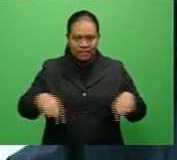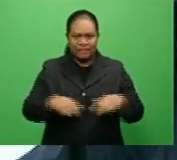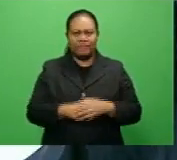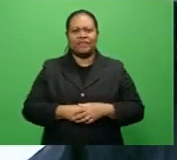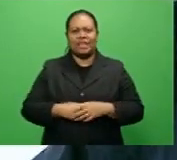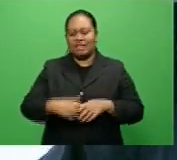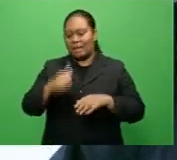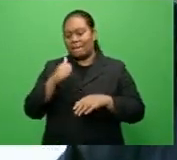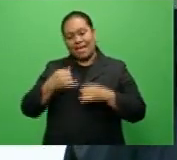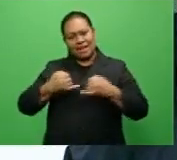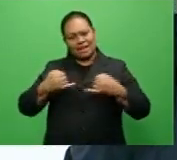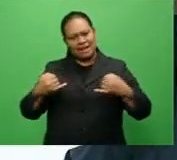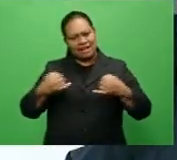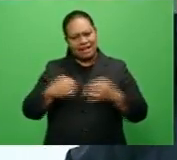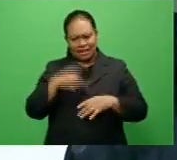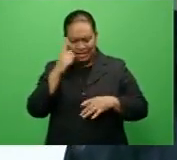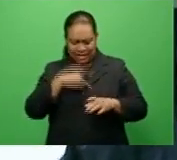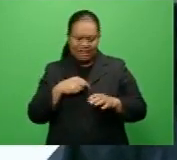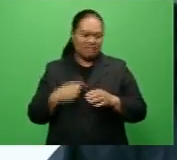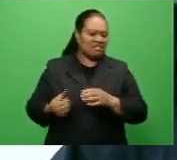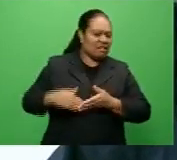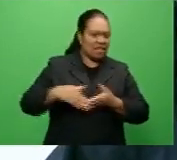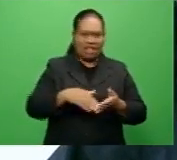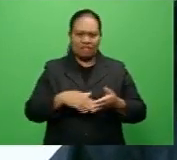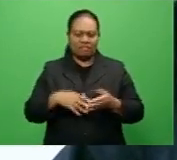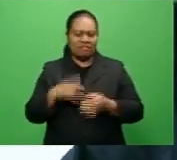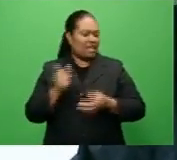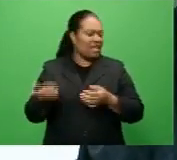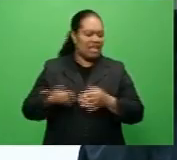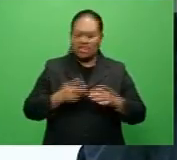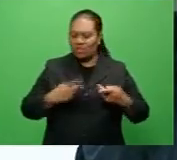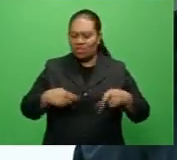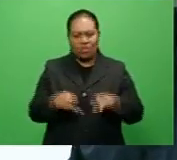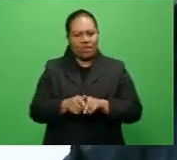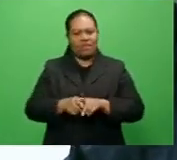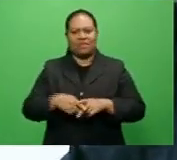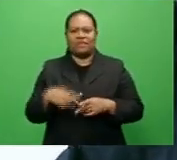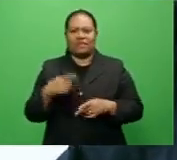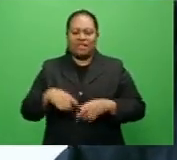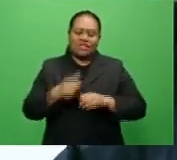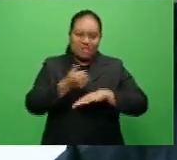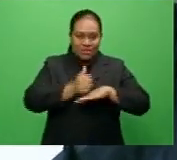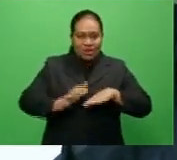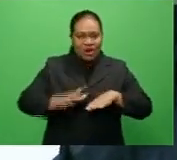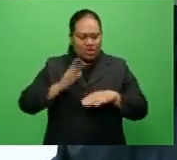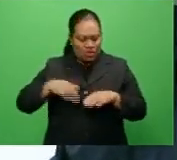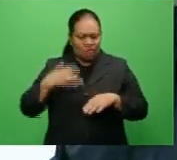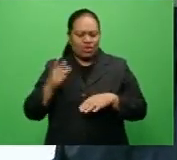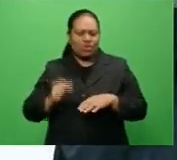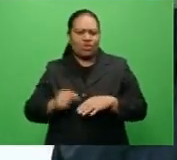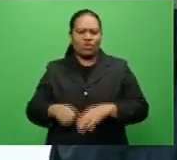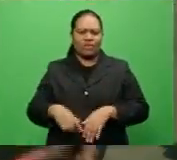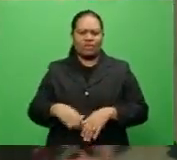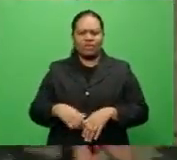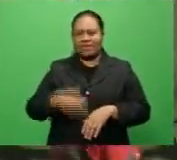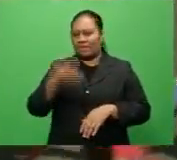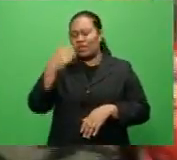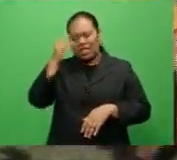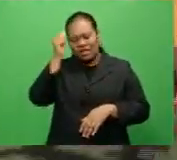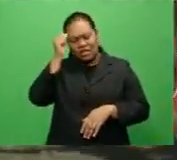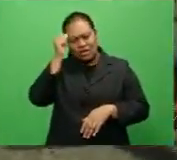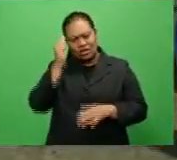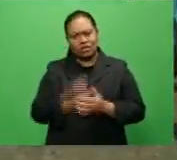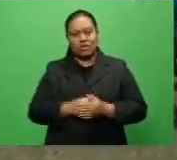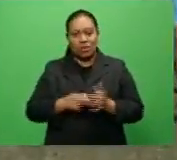backlines can spark from anywhere on the ground, and that's what we do. We picked up from where we left off. We know that. In other